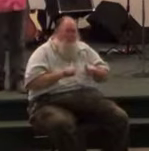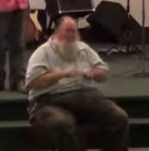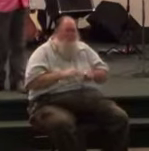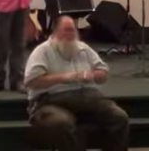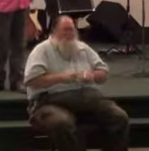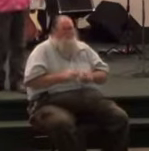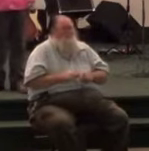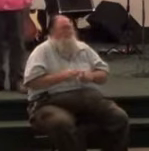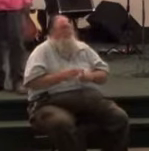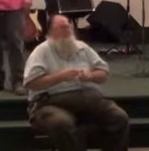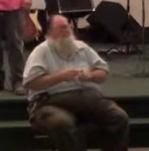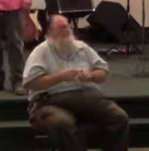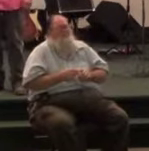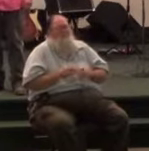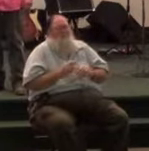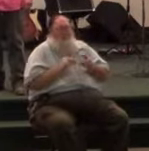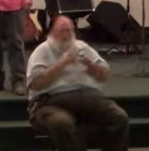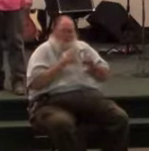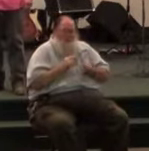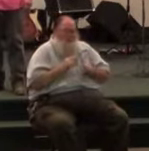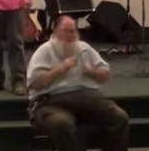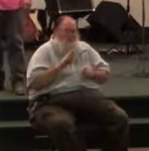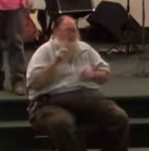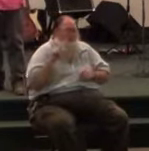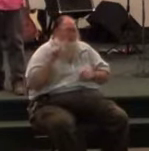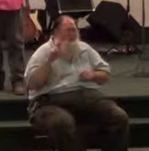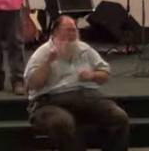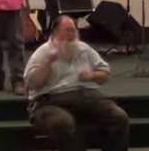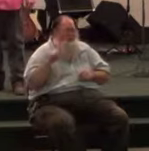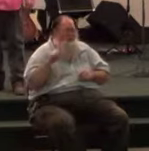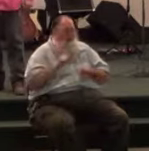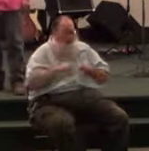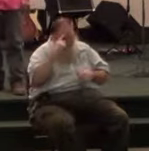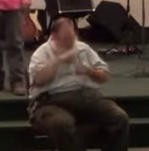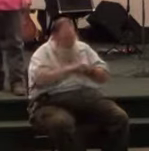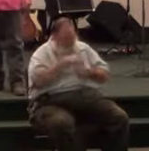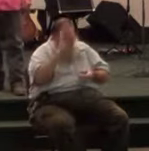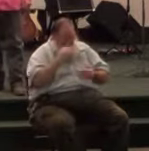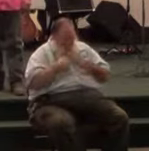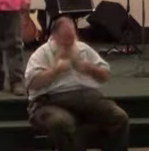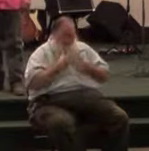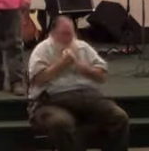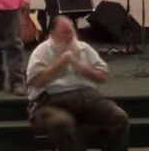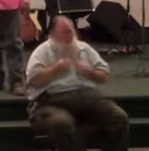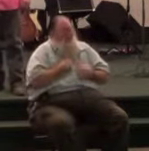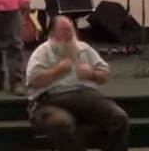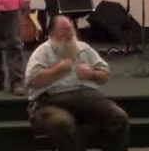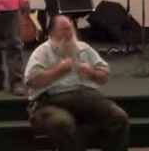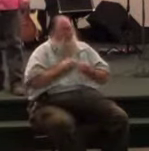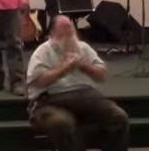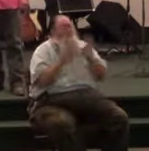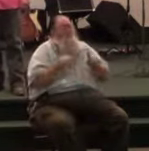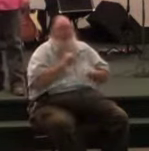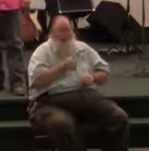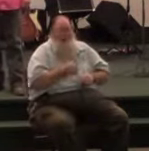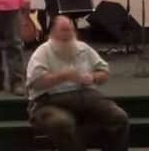this building to Butler. He said, I can't believe it. He said, God has got a hold of me and he won't let go. And he said, my wife